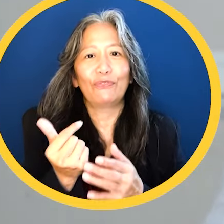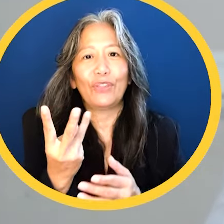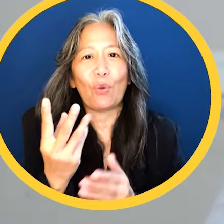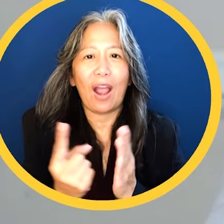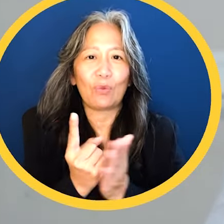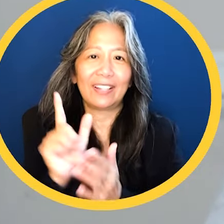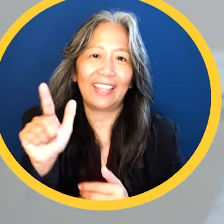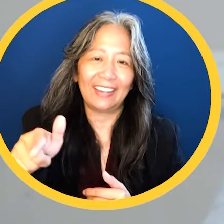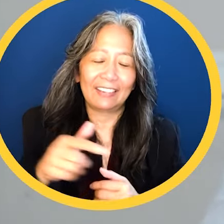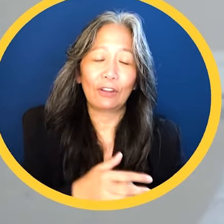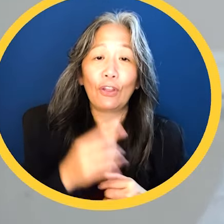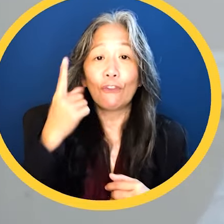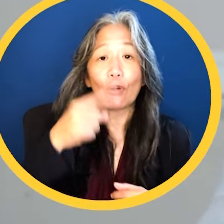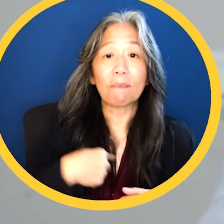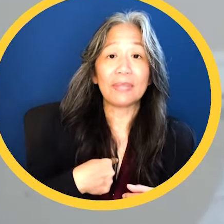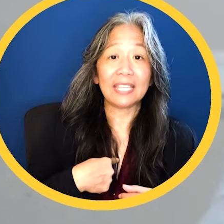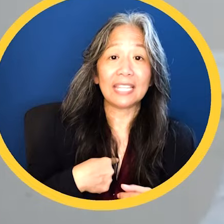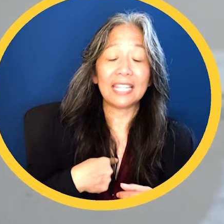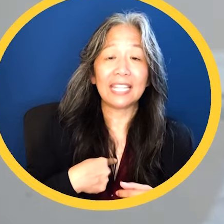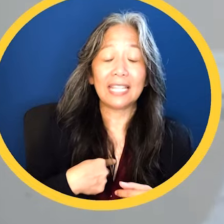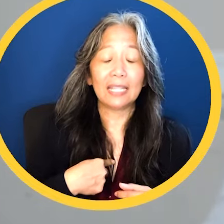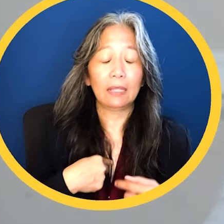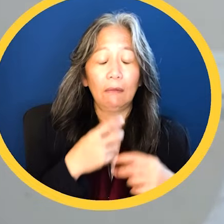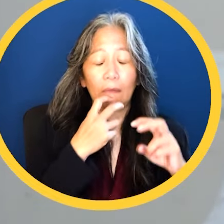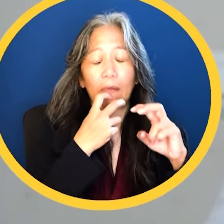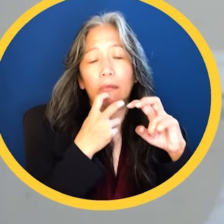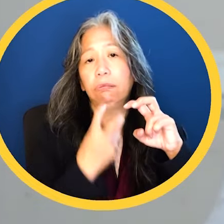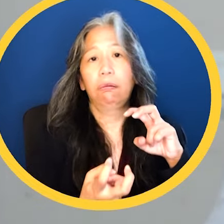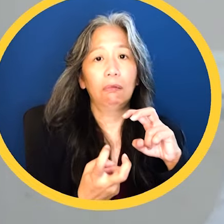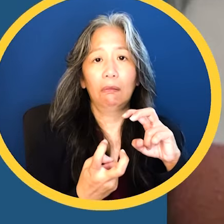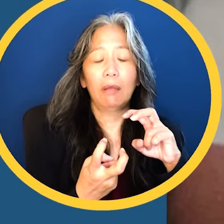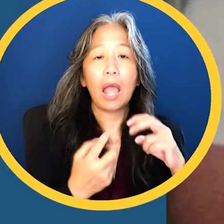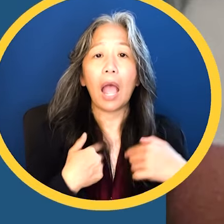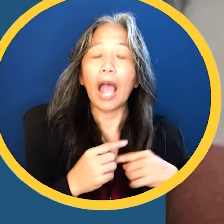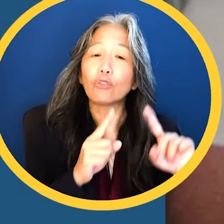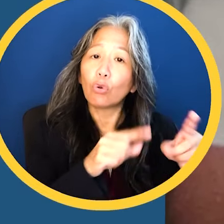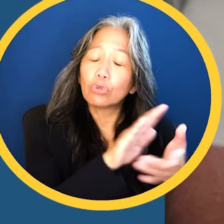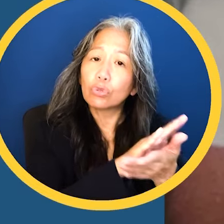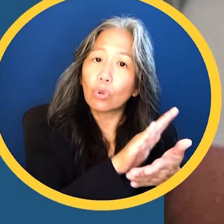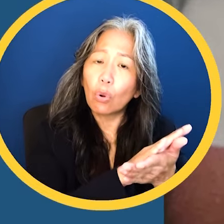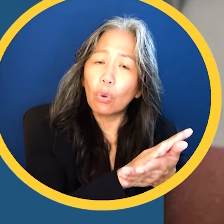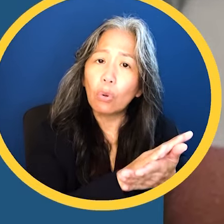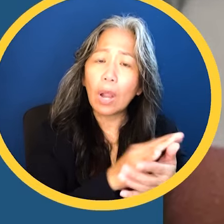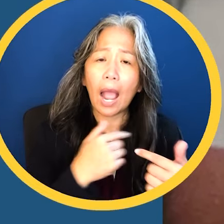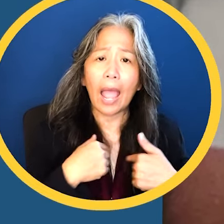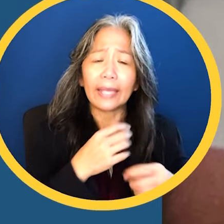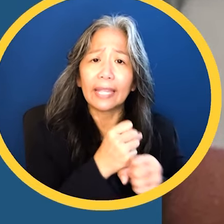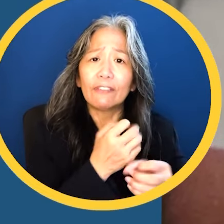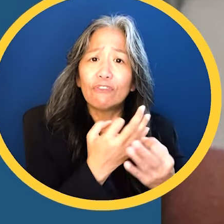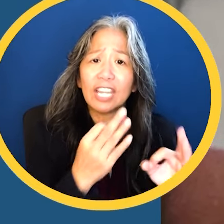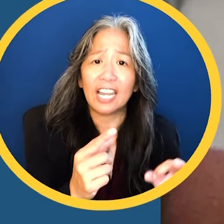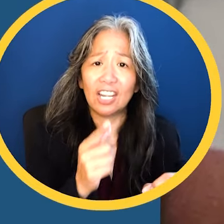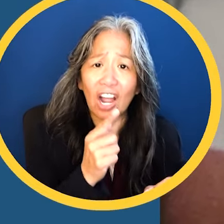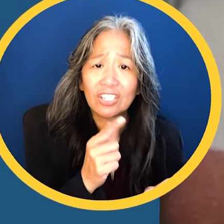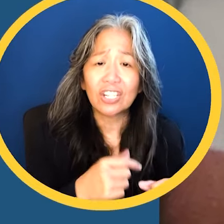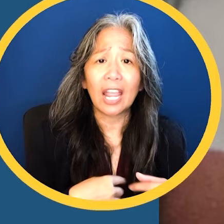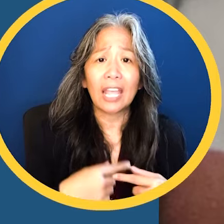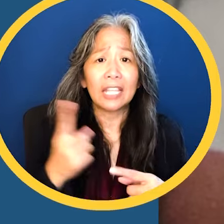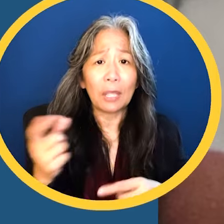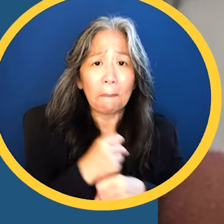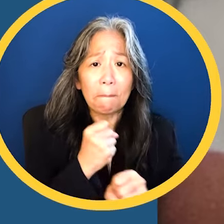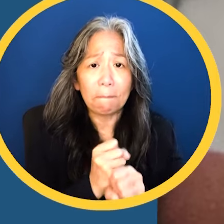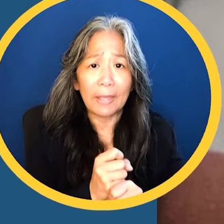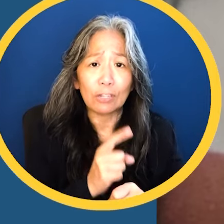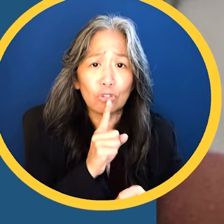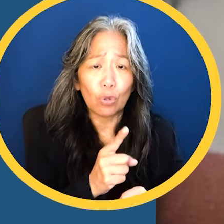few hours later. For me, that left me speechless. I go to school, I get free lunch, I